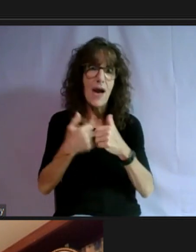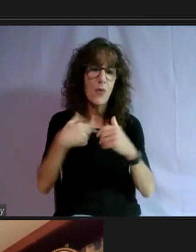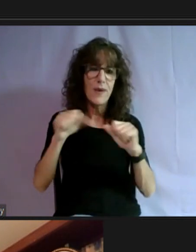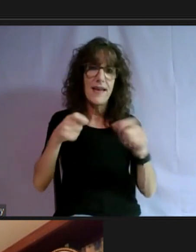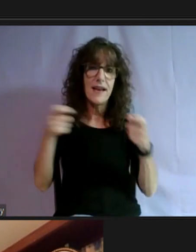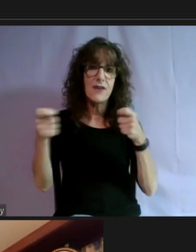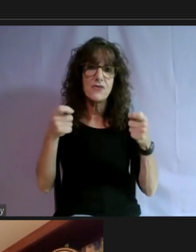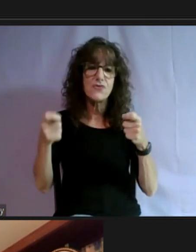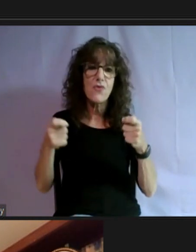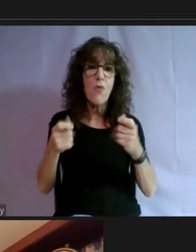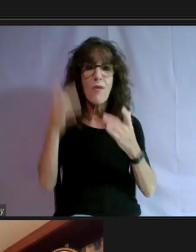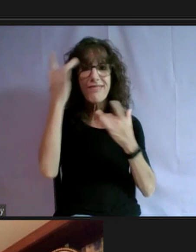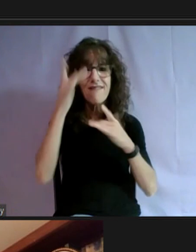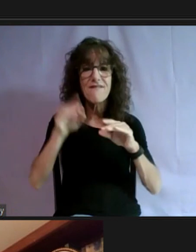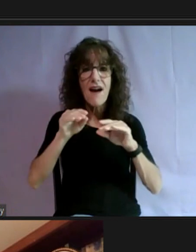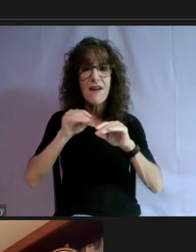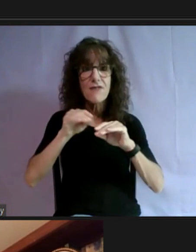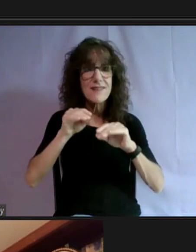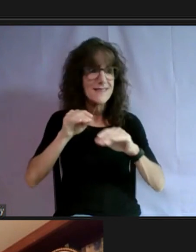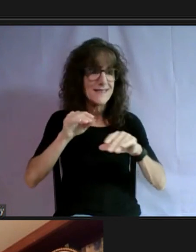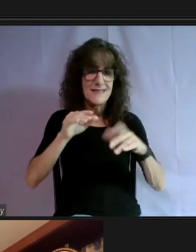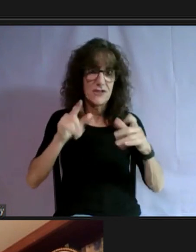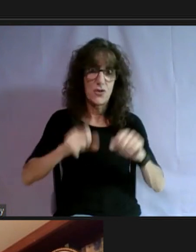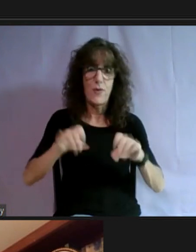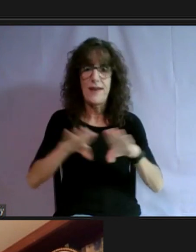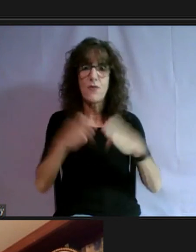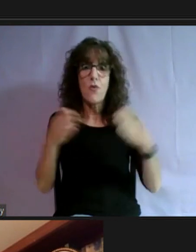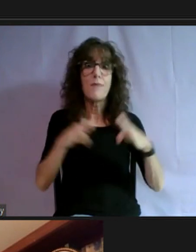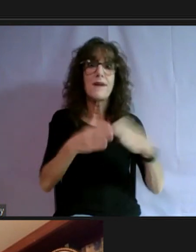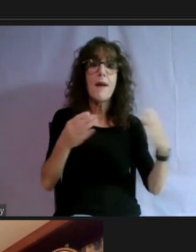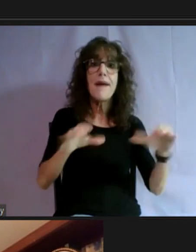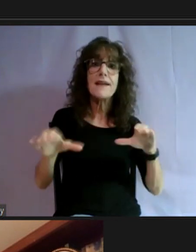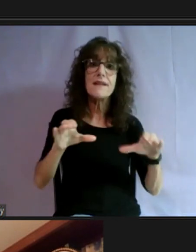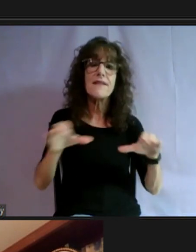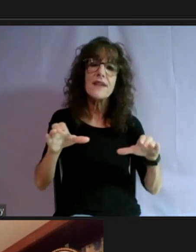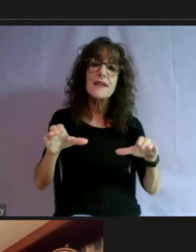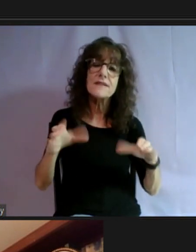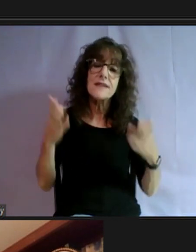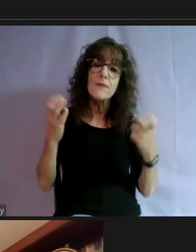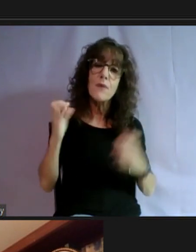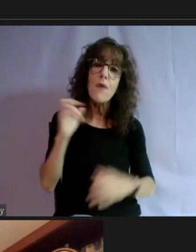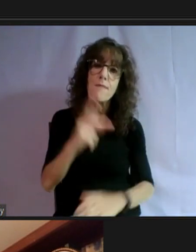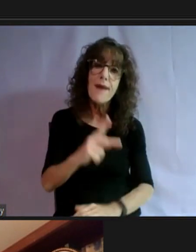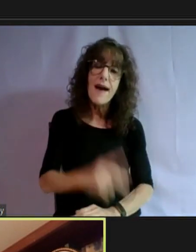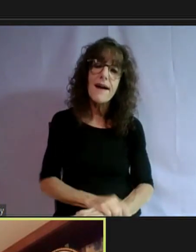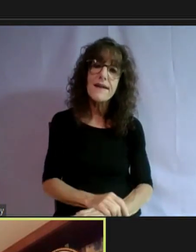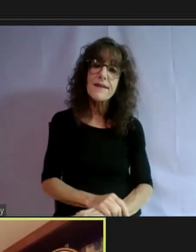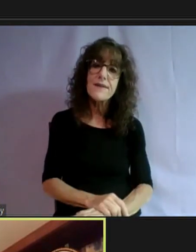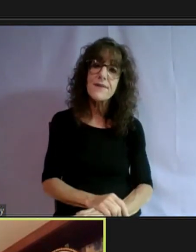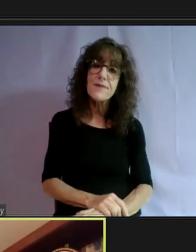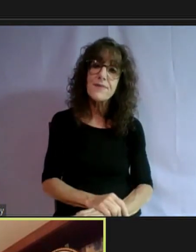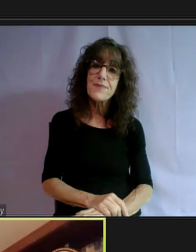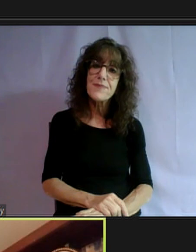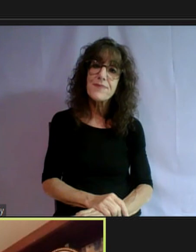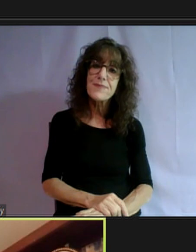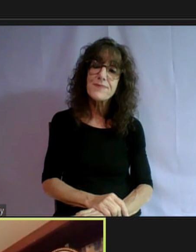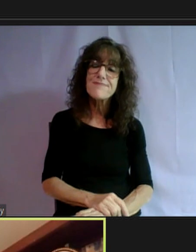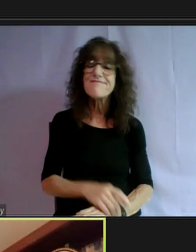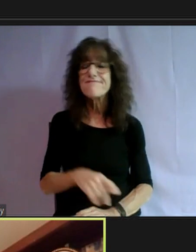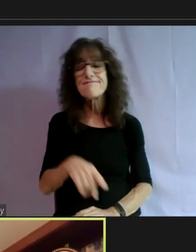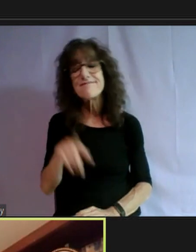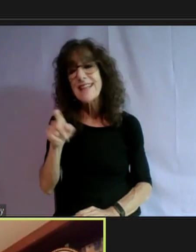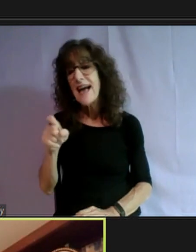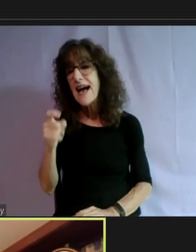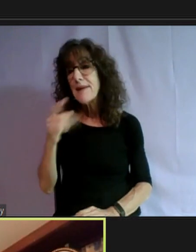the virus enough to bring back the activities that we all really want to see come back. I mean, I do have to say